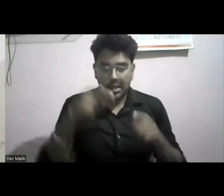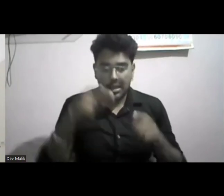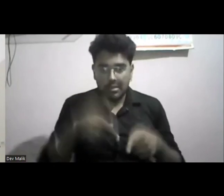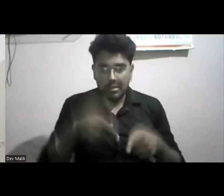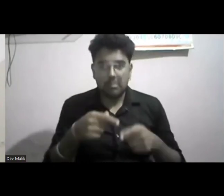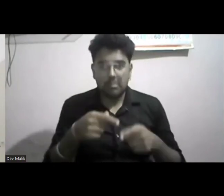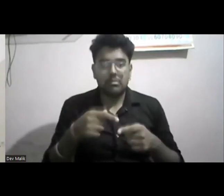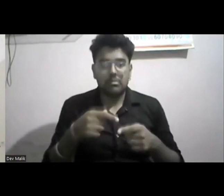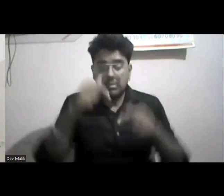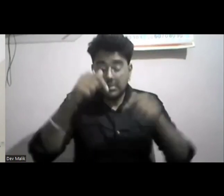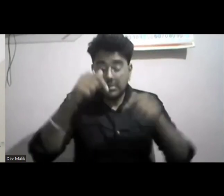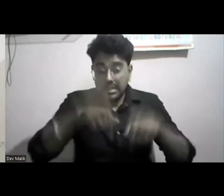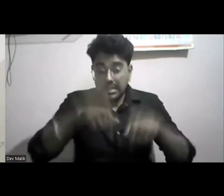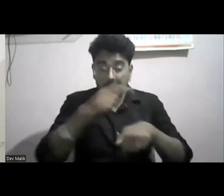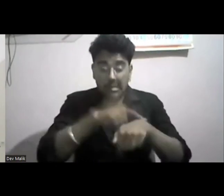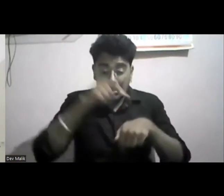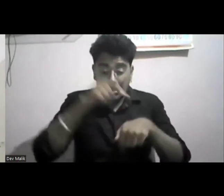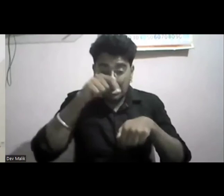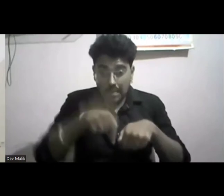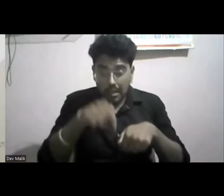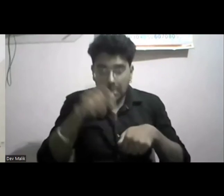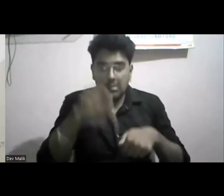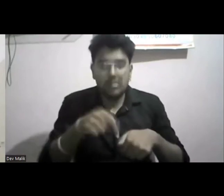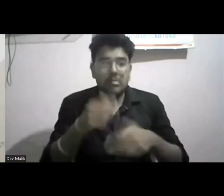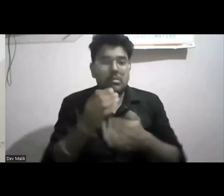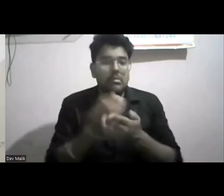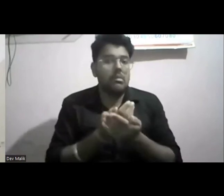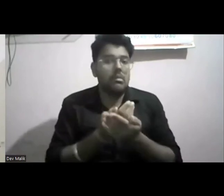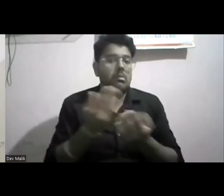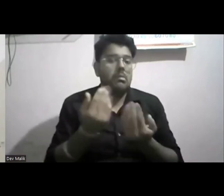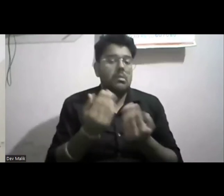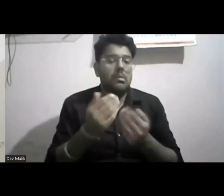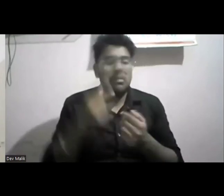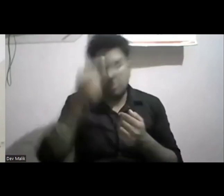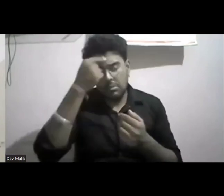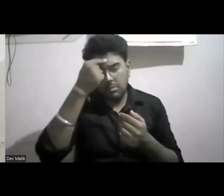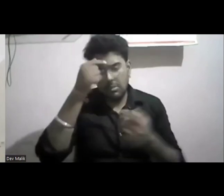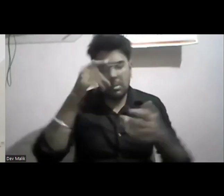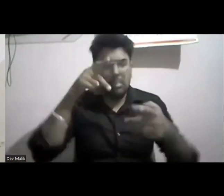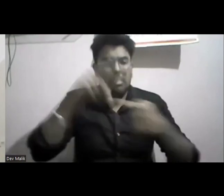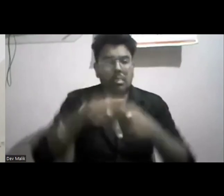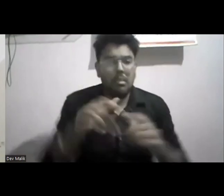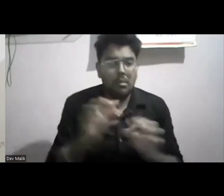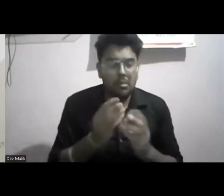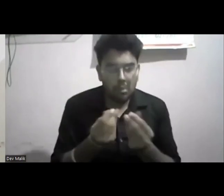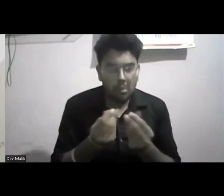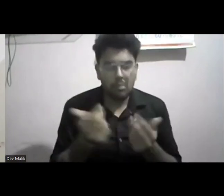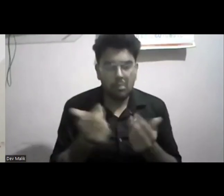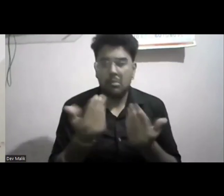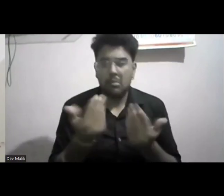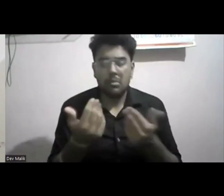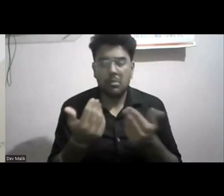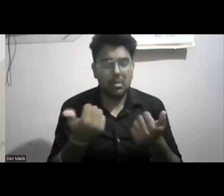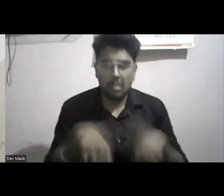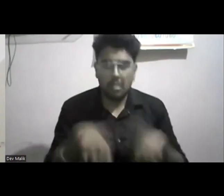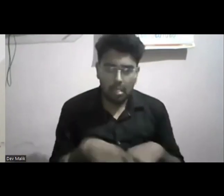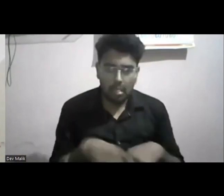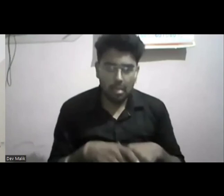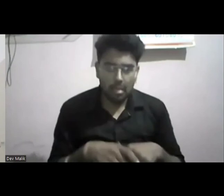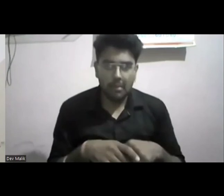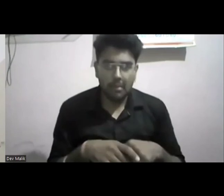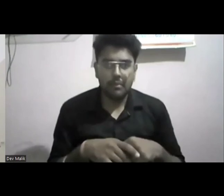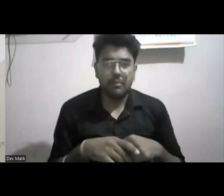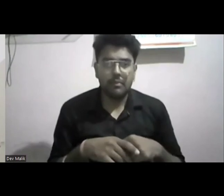his depression became a mental illness. And his father, who was not educated but belonged to a